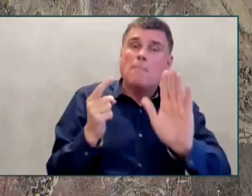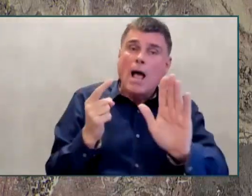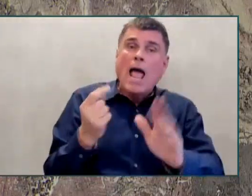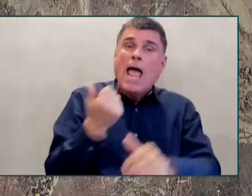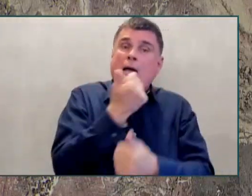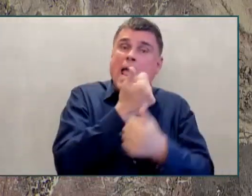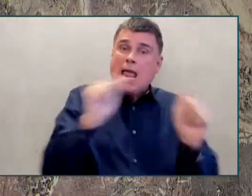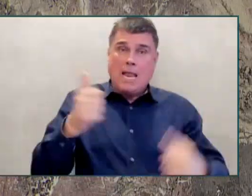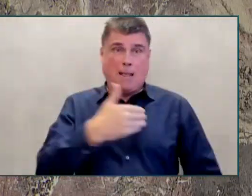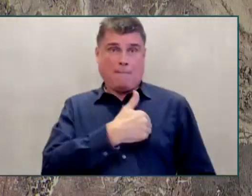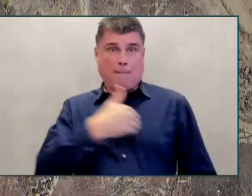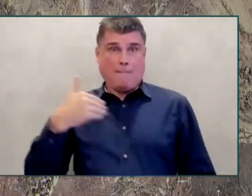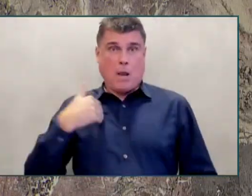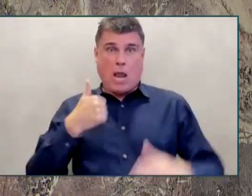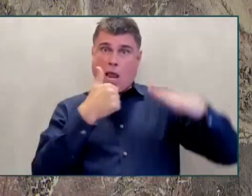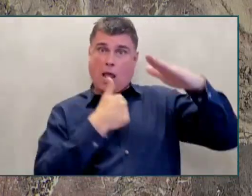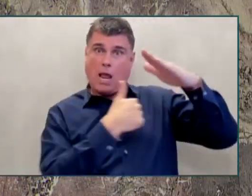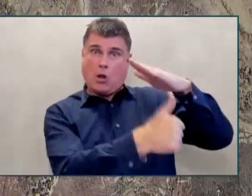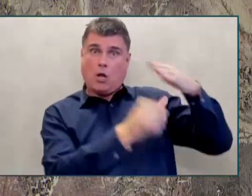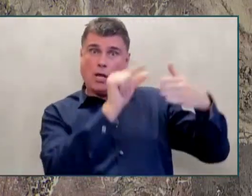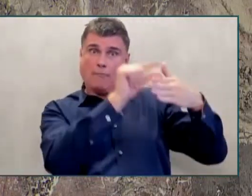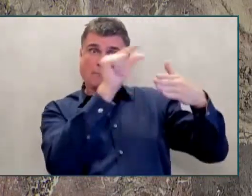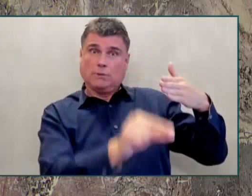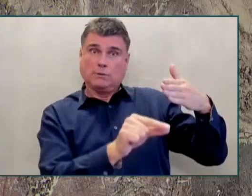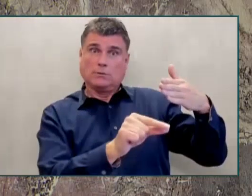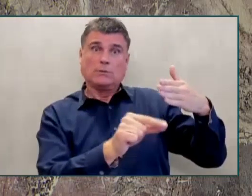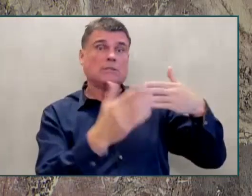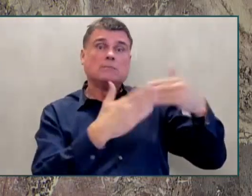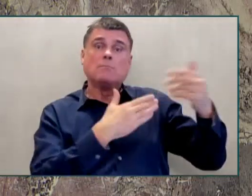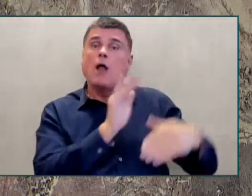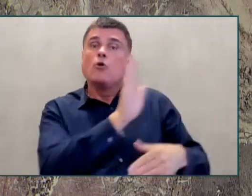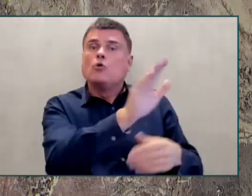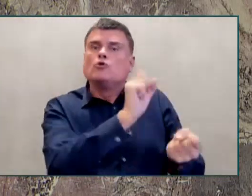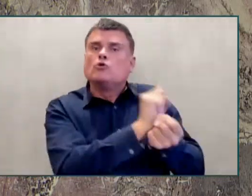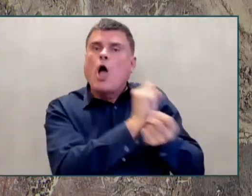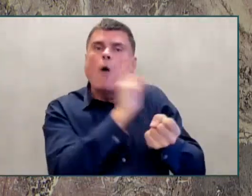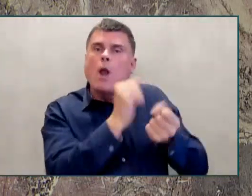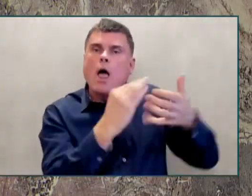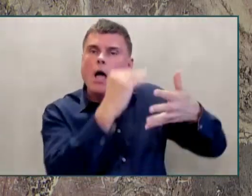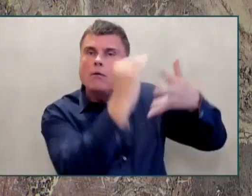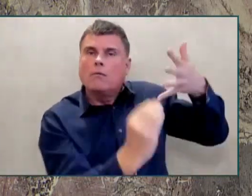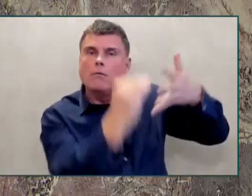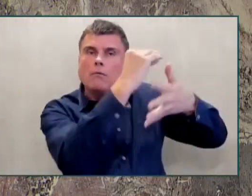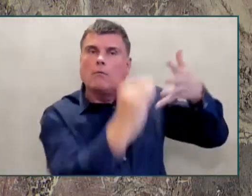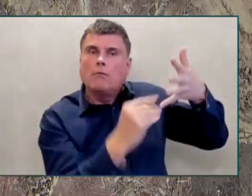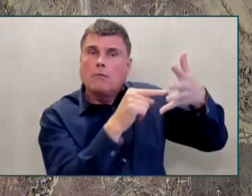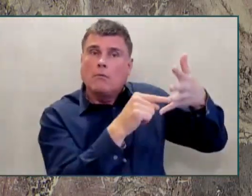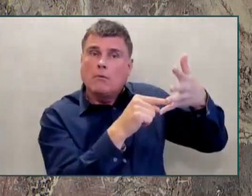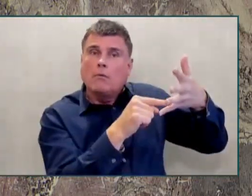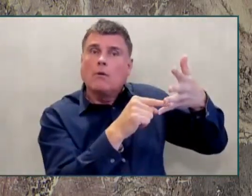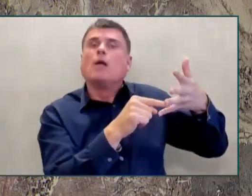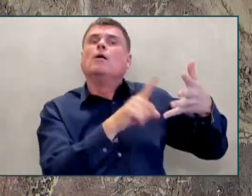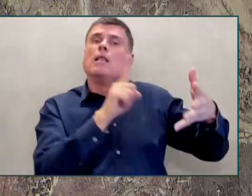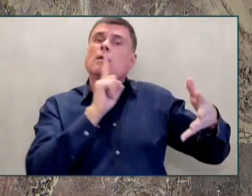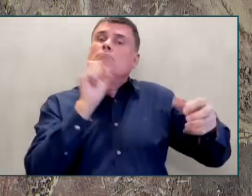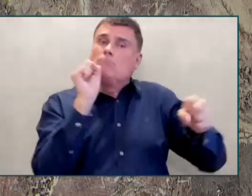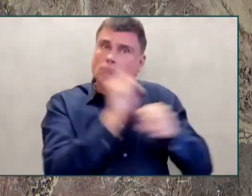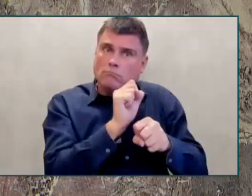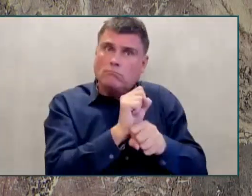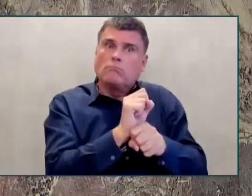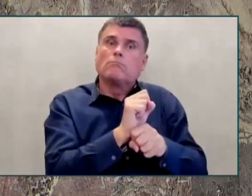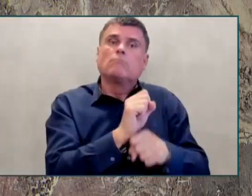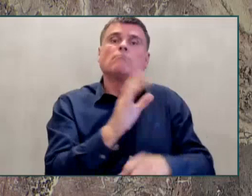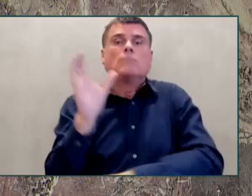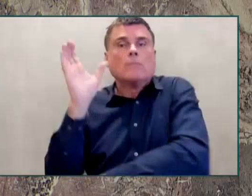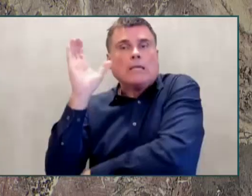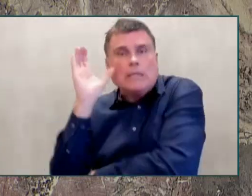executive directors, consider a whole range of important options, fact, and